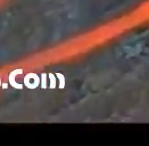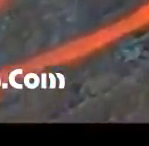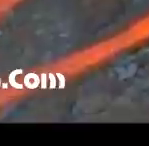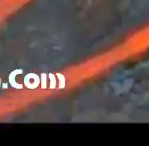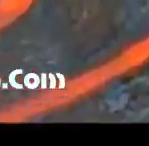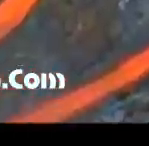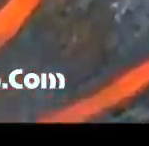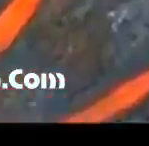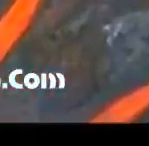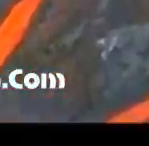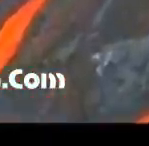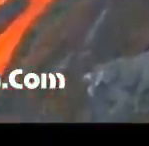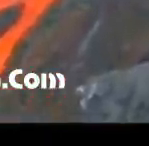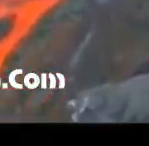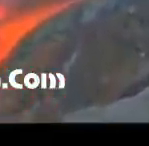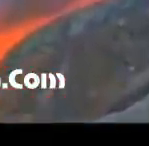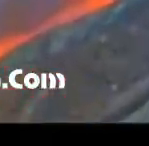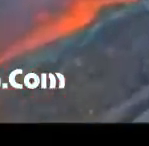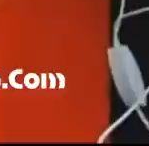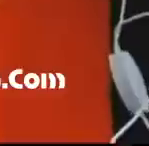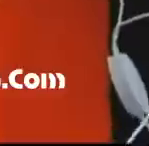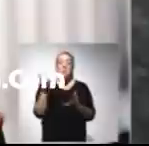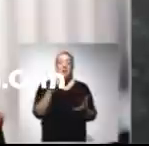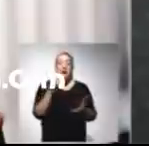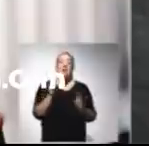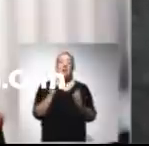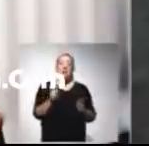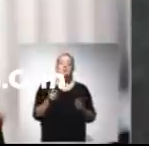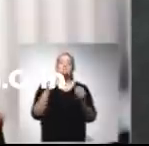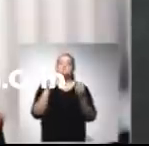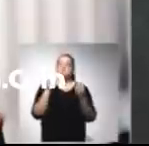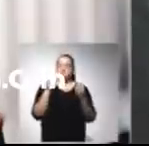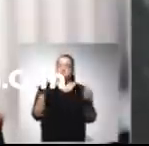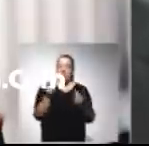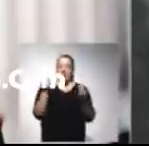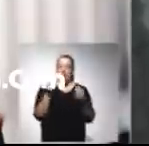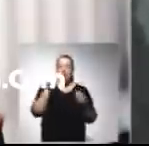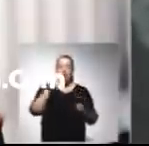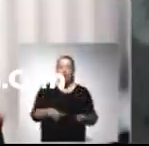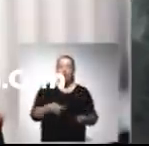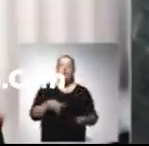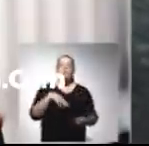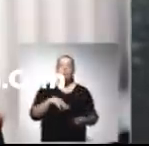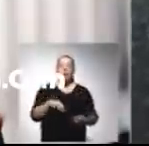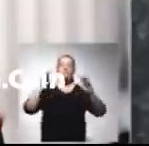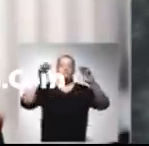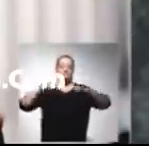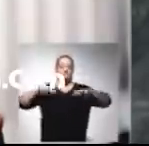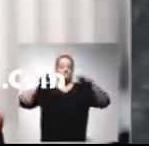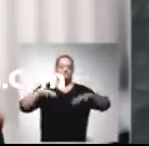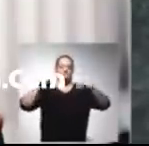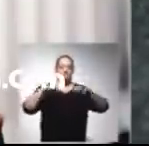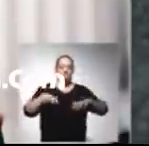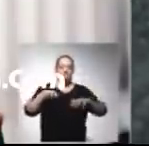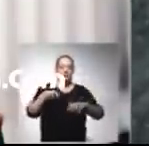image. But now look at this. No way this is over. Tremendous amount of underground caverns